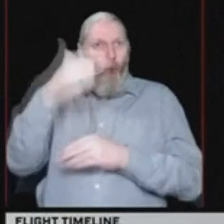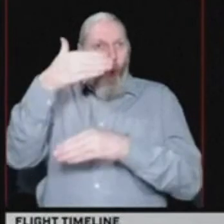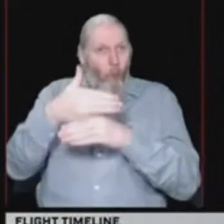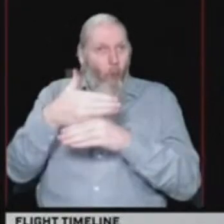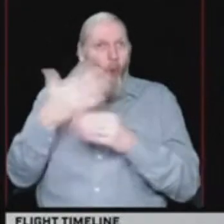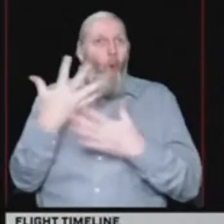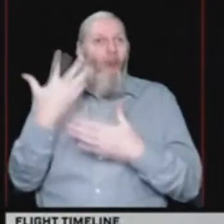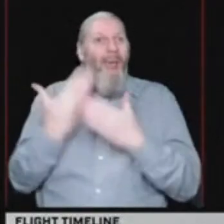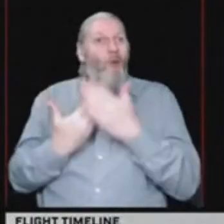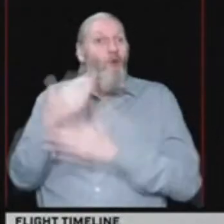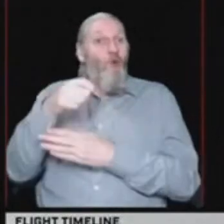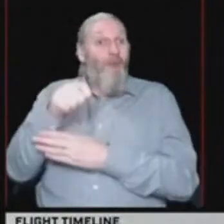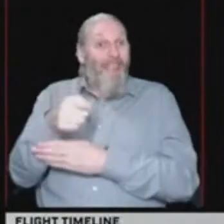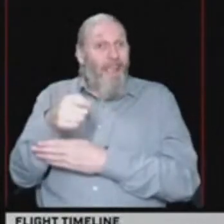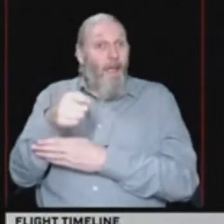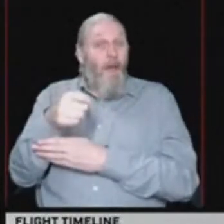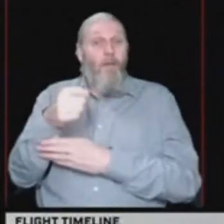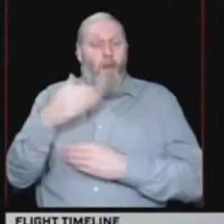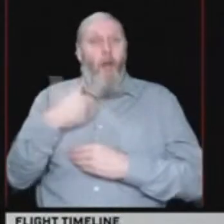for the